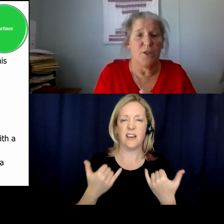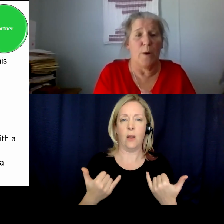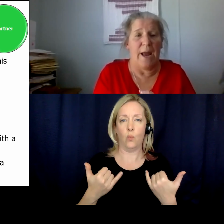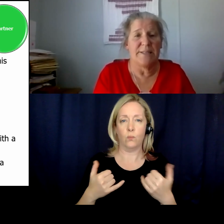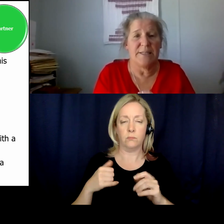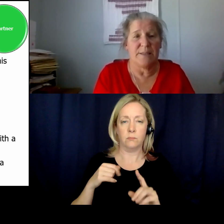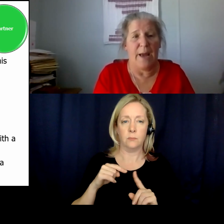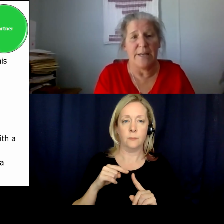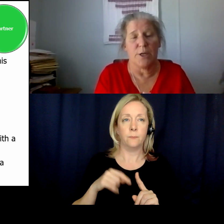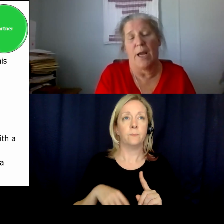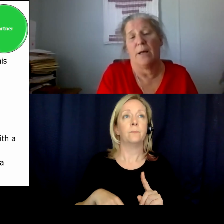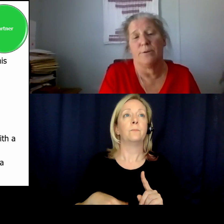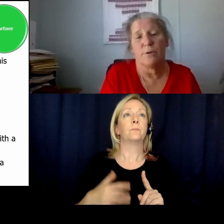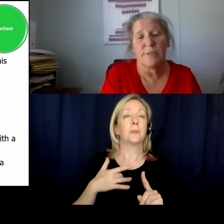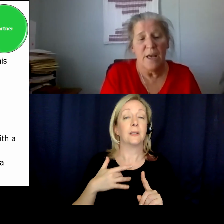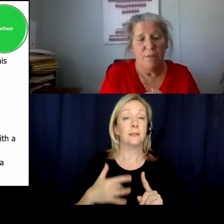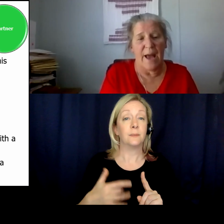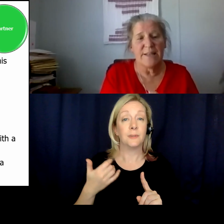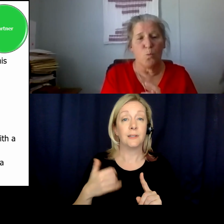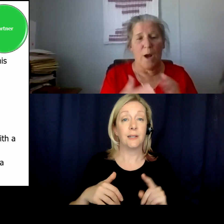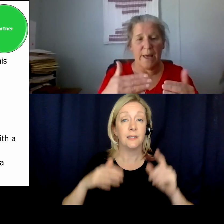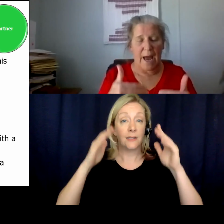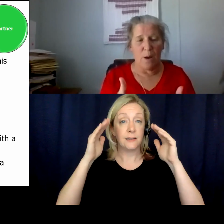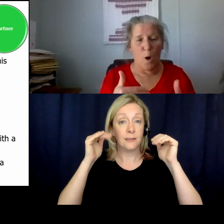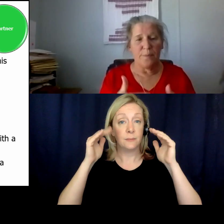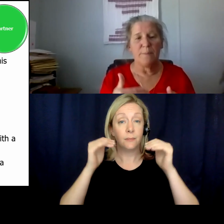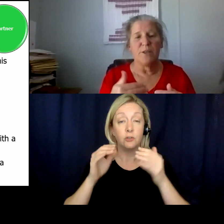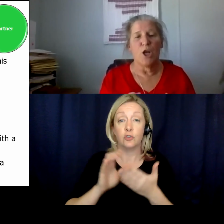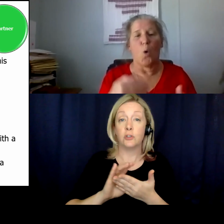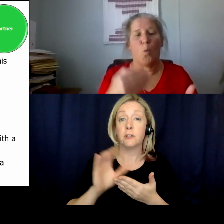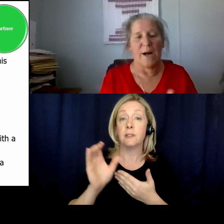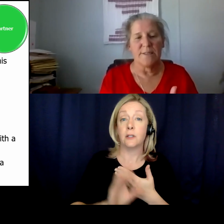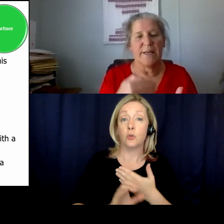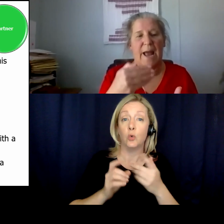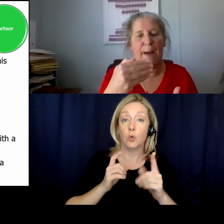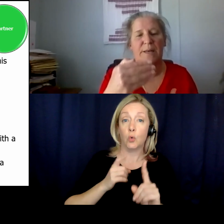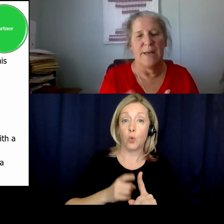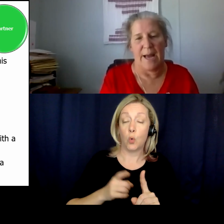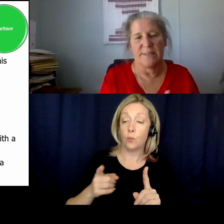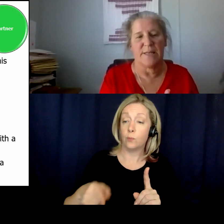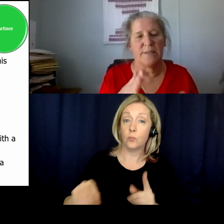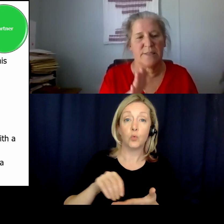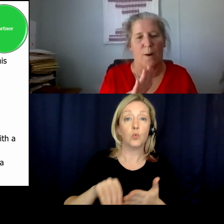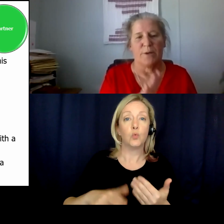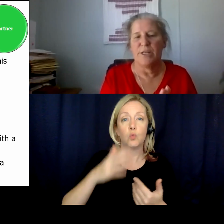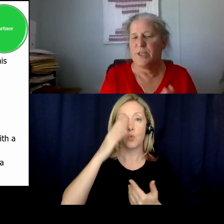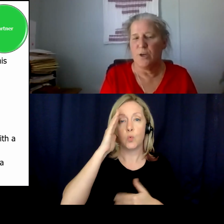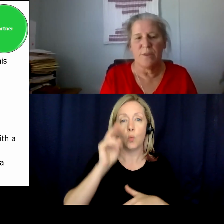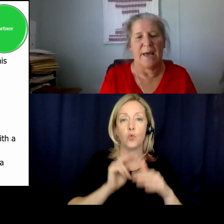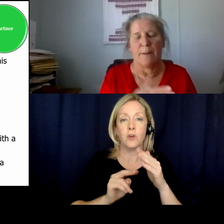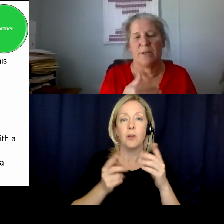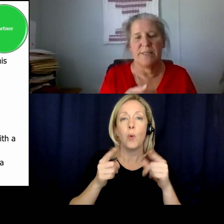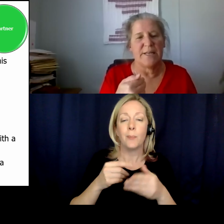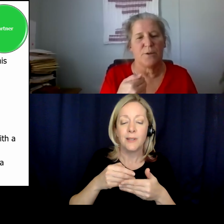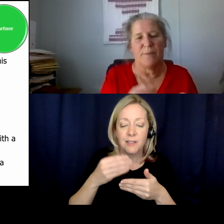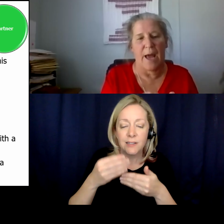when I do anticipation calendars, that's when I want them to know what's going to happen next. And so I'm going to do